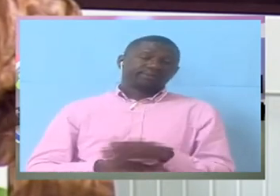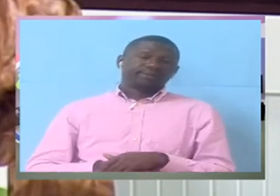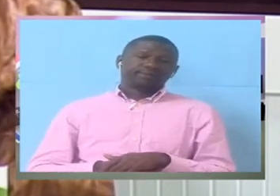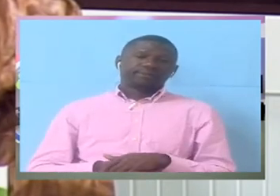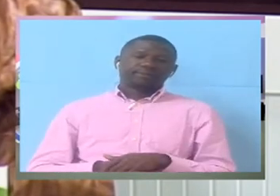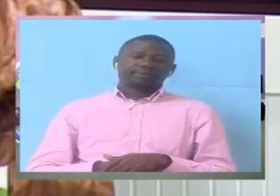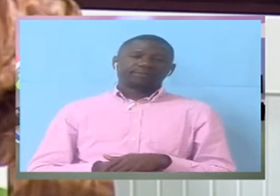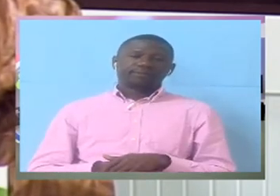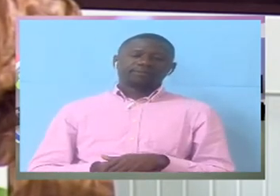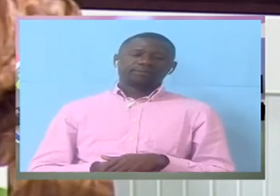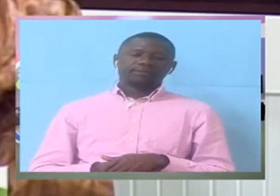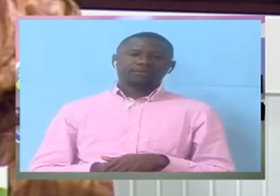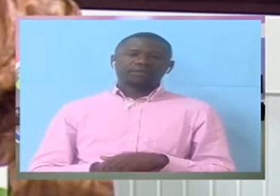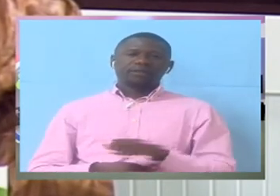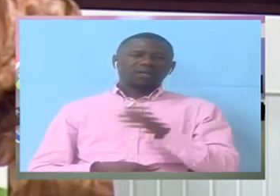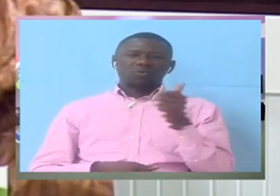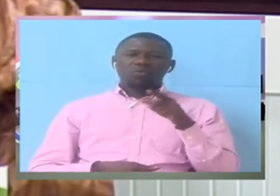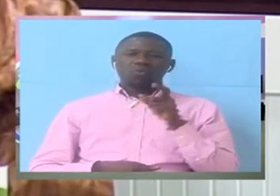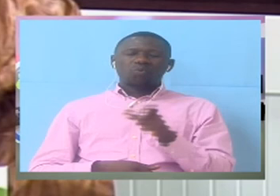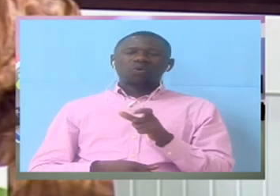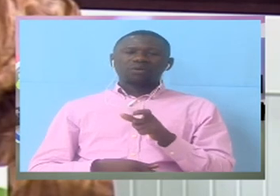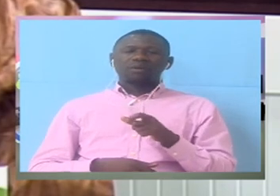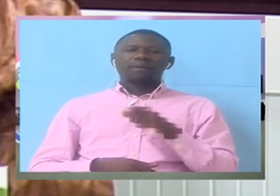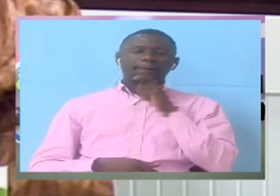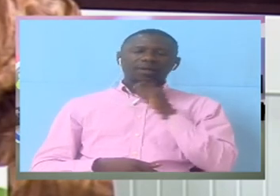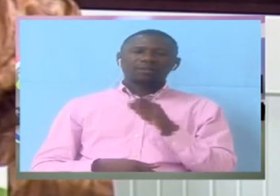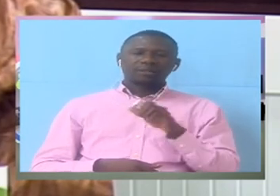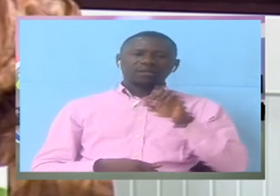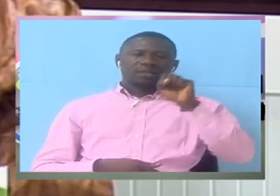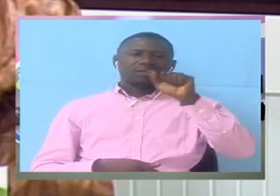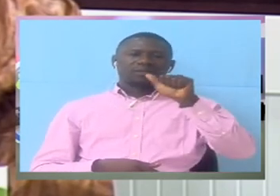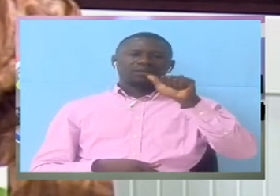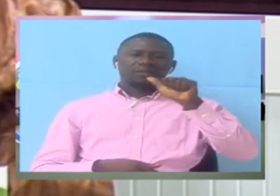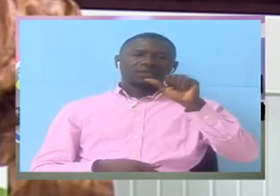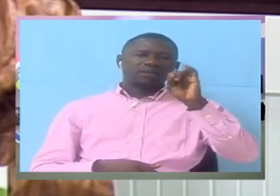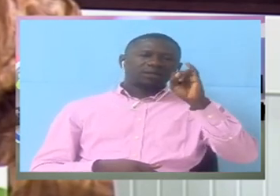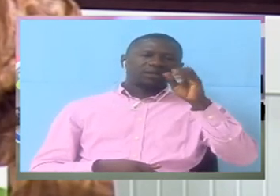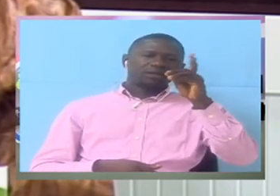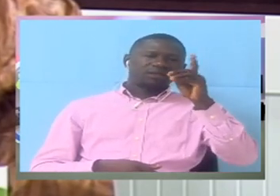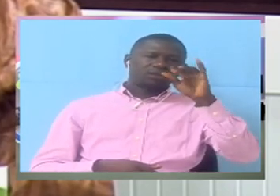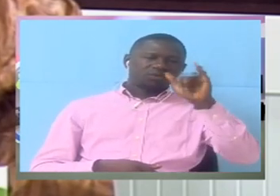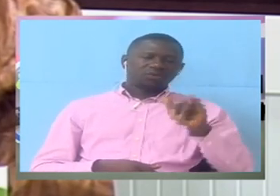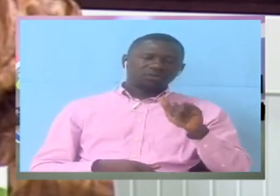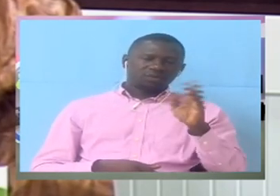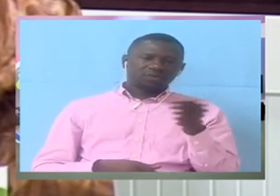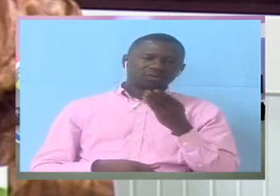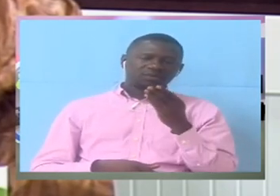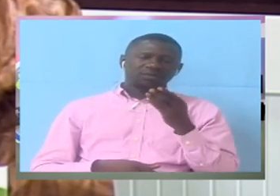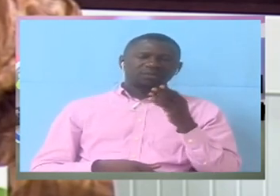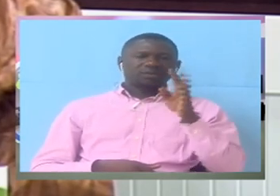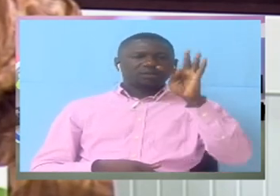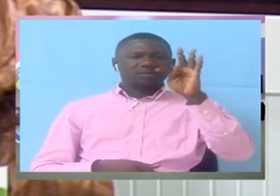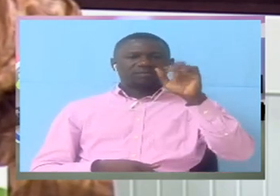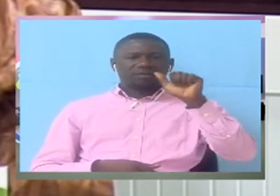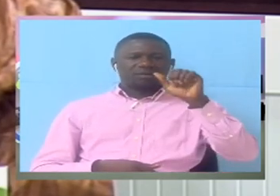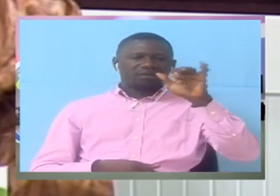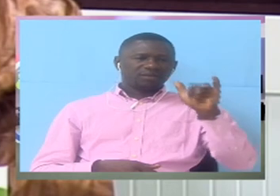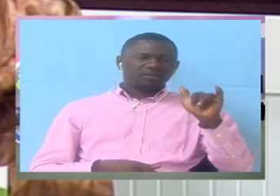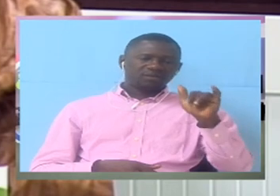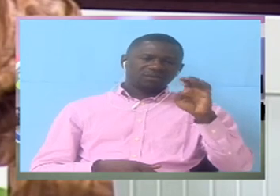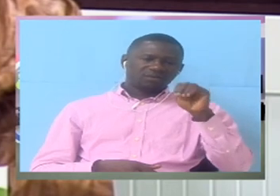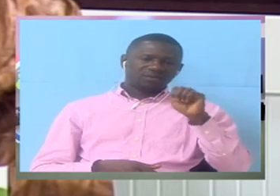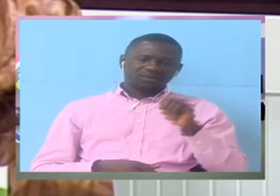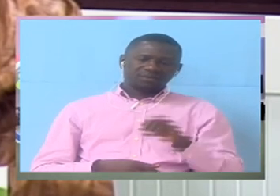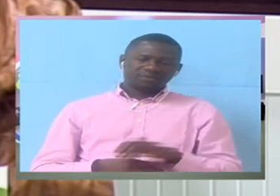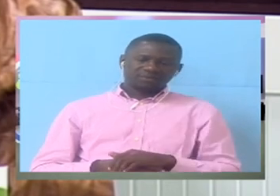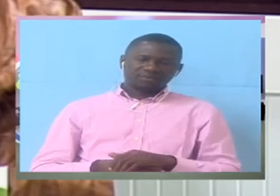Anyone said if I fight, he said captain now. And not in the Yakabako. And one said he? Said he, I think it's from said if I.